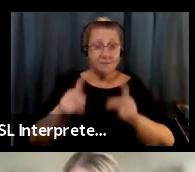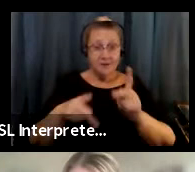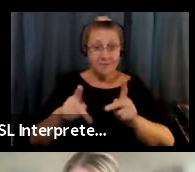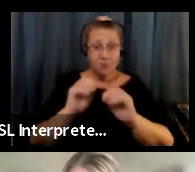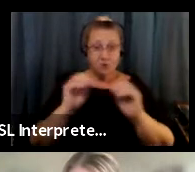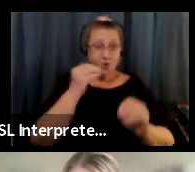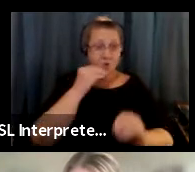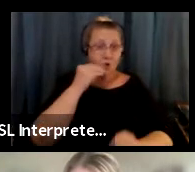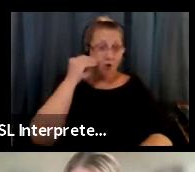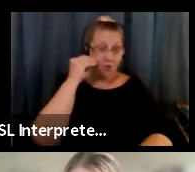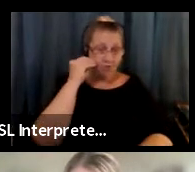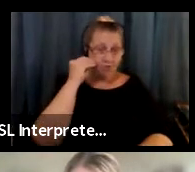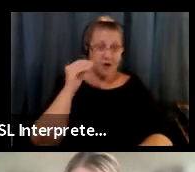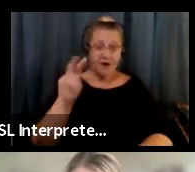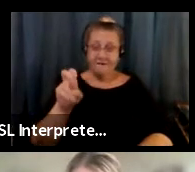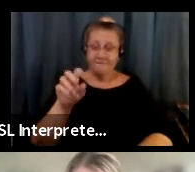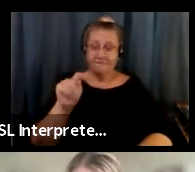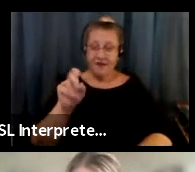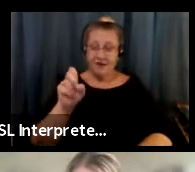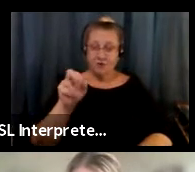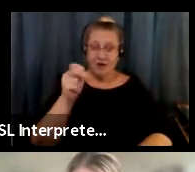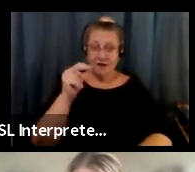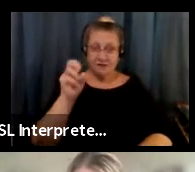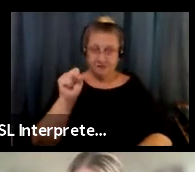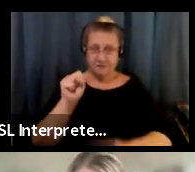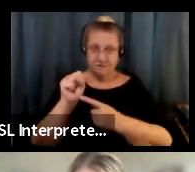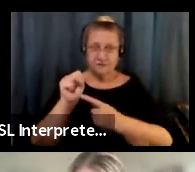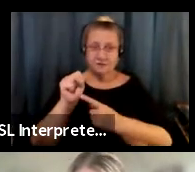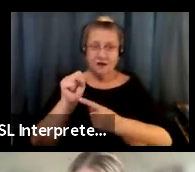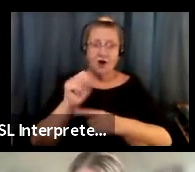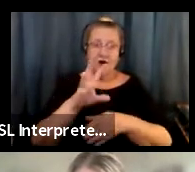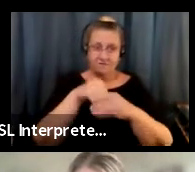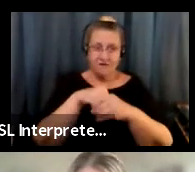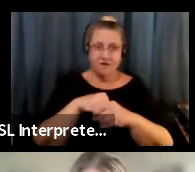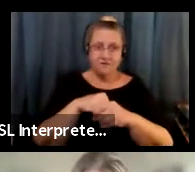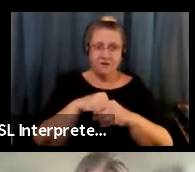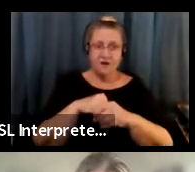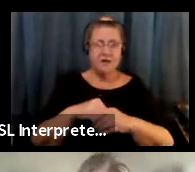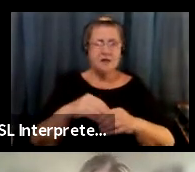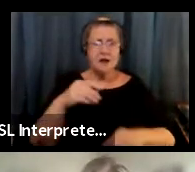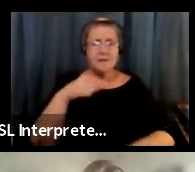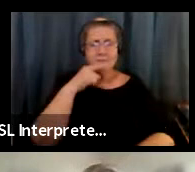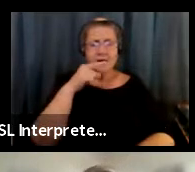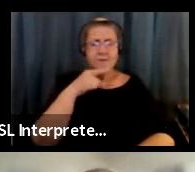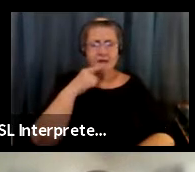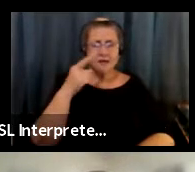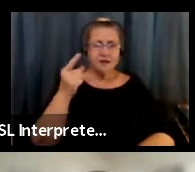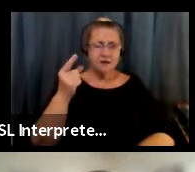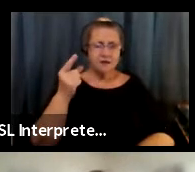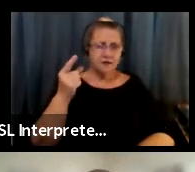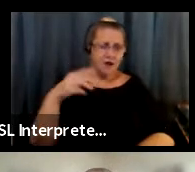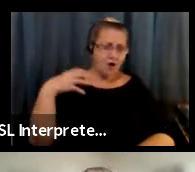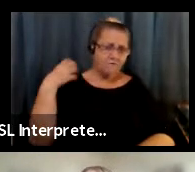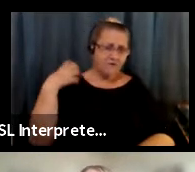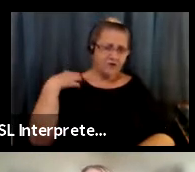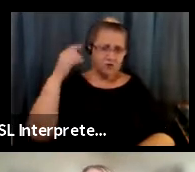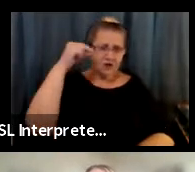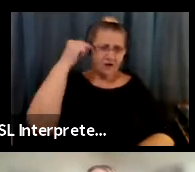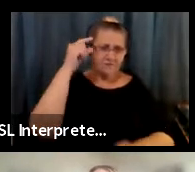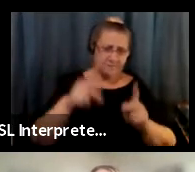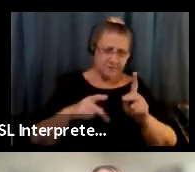a significant and disproportionate share. As our public officials that will